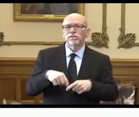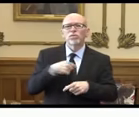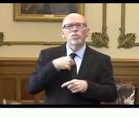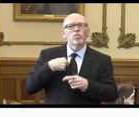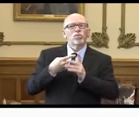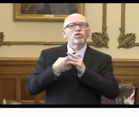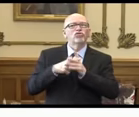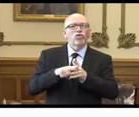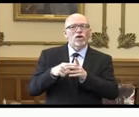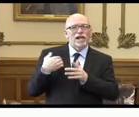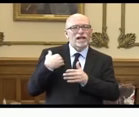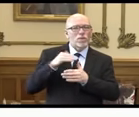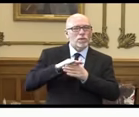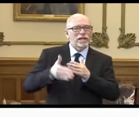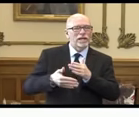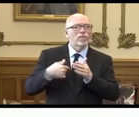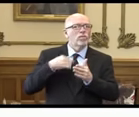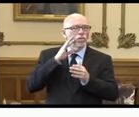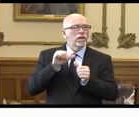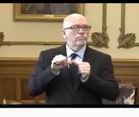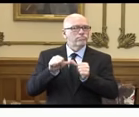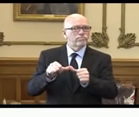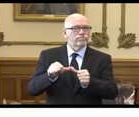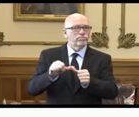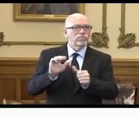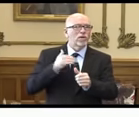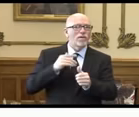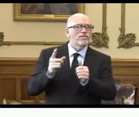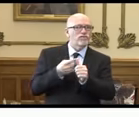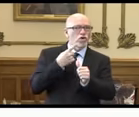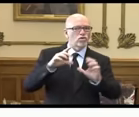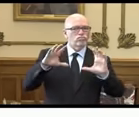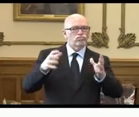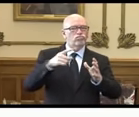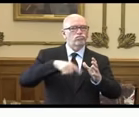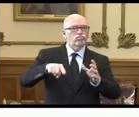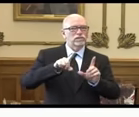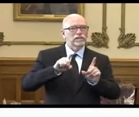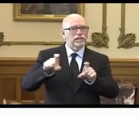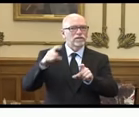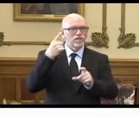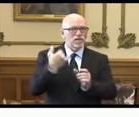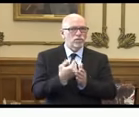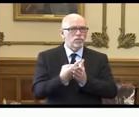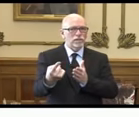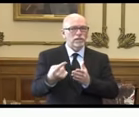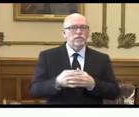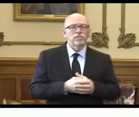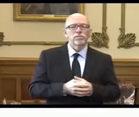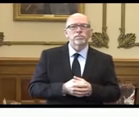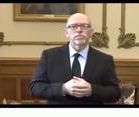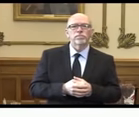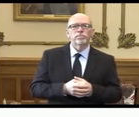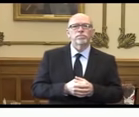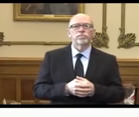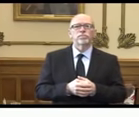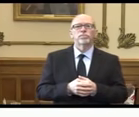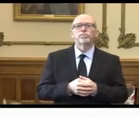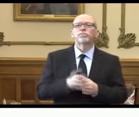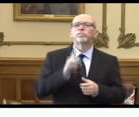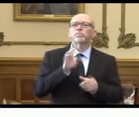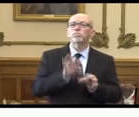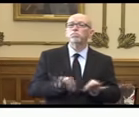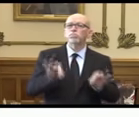began over the weekend and will continue on this first wave throughout this upcoming week. And this is an